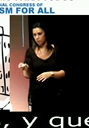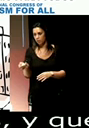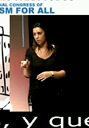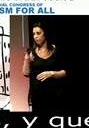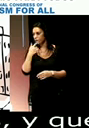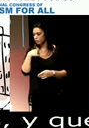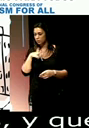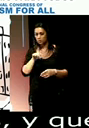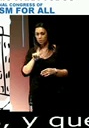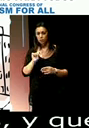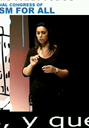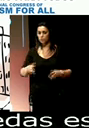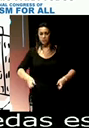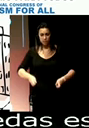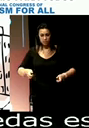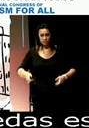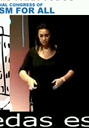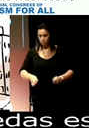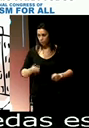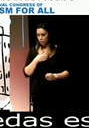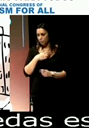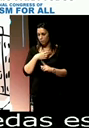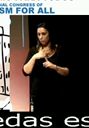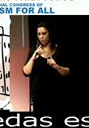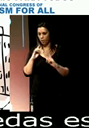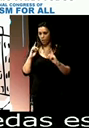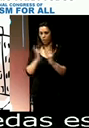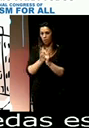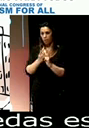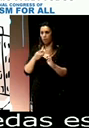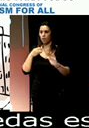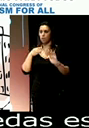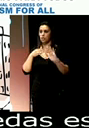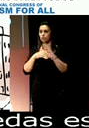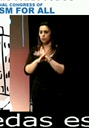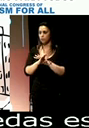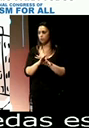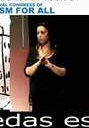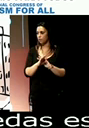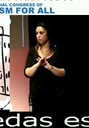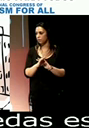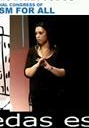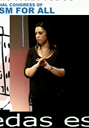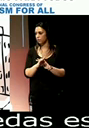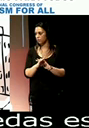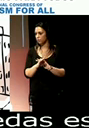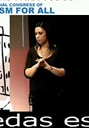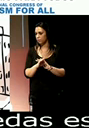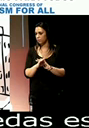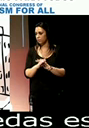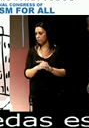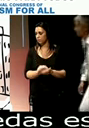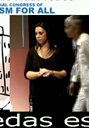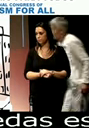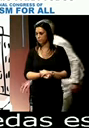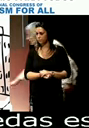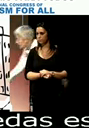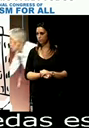standard of accessibility with one or more logo for accessibility.